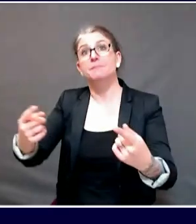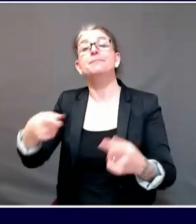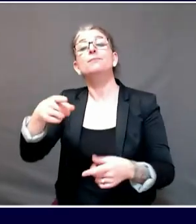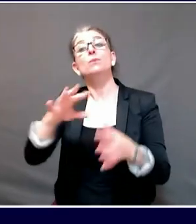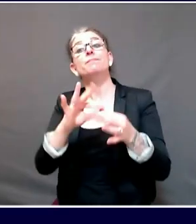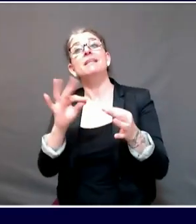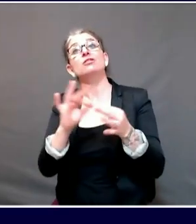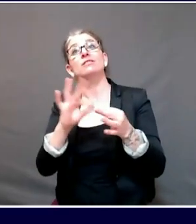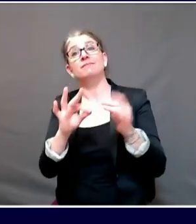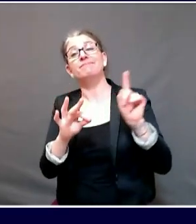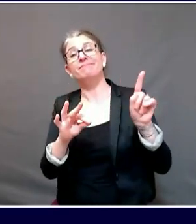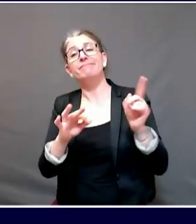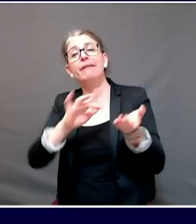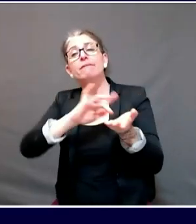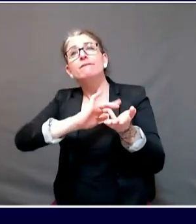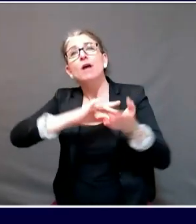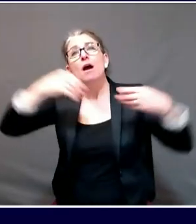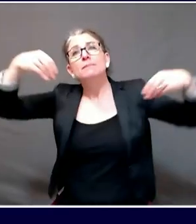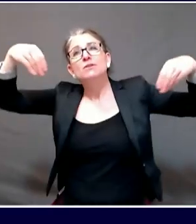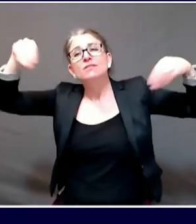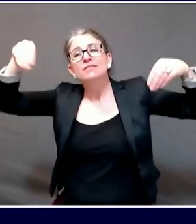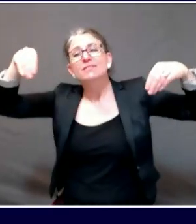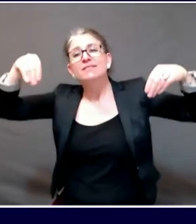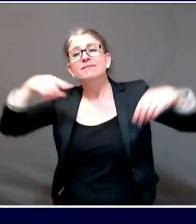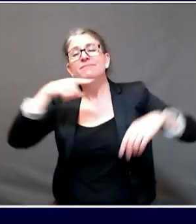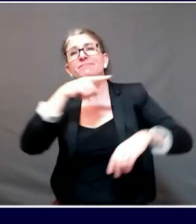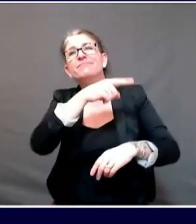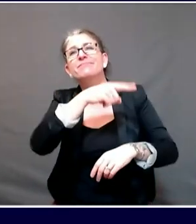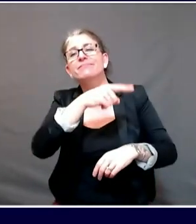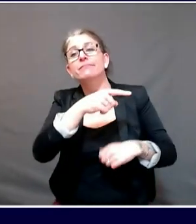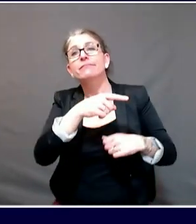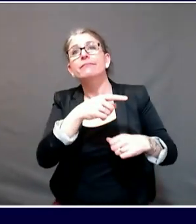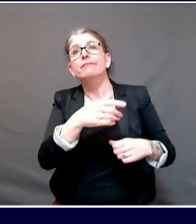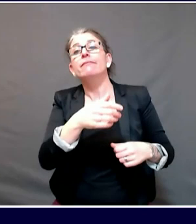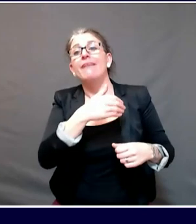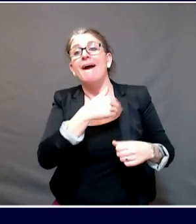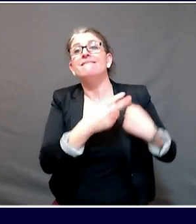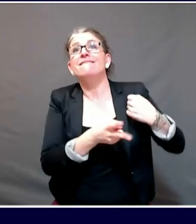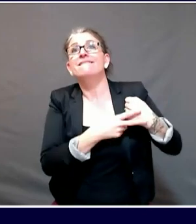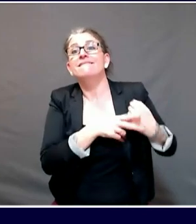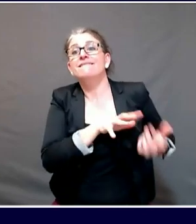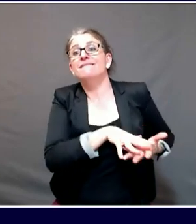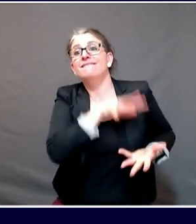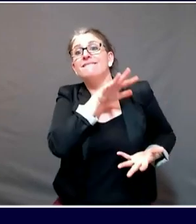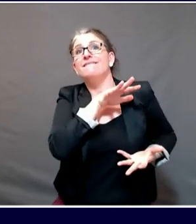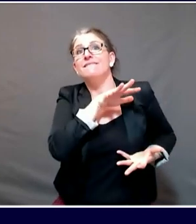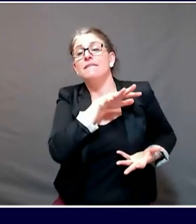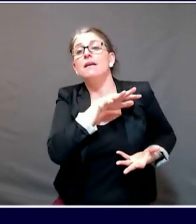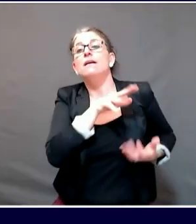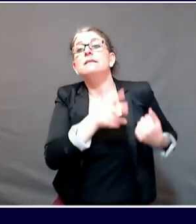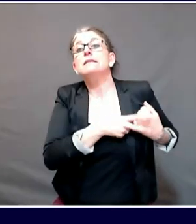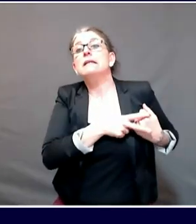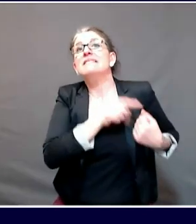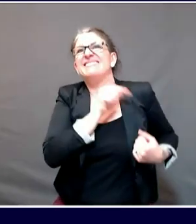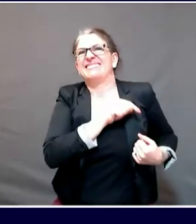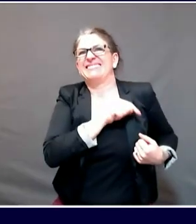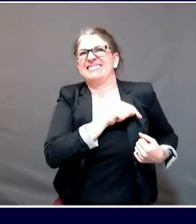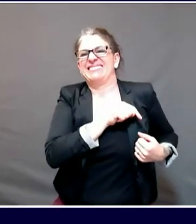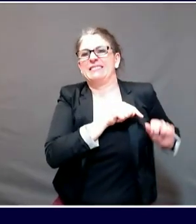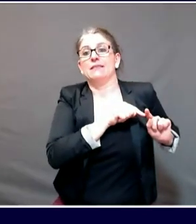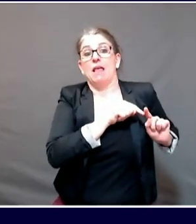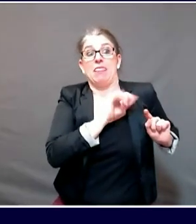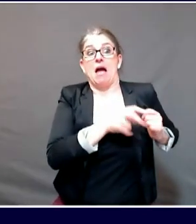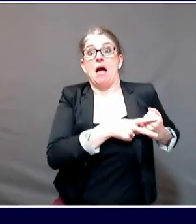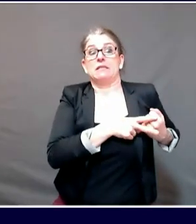yet in Maine. They are in a warehouse somewhere, theoretically, maybe not even physically, but on a spreadsheet somewhere as